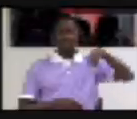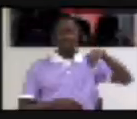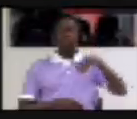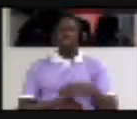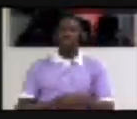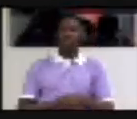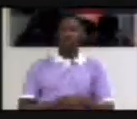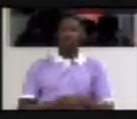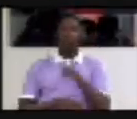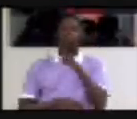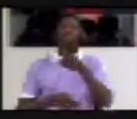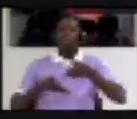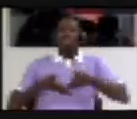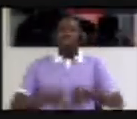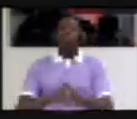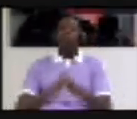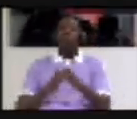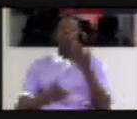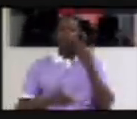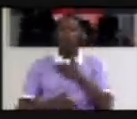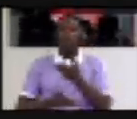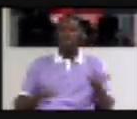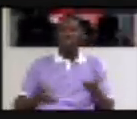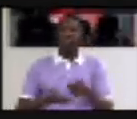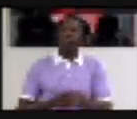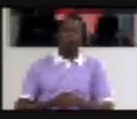I was born on the 4th of August,